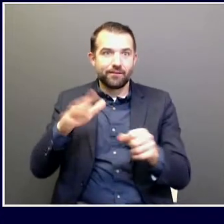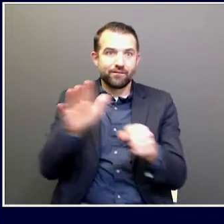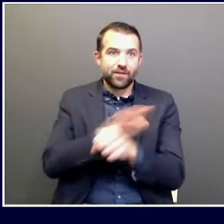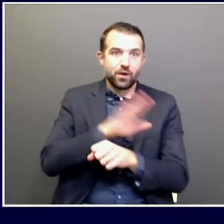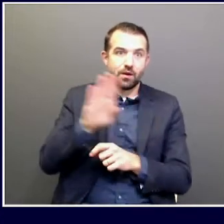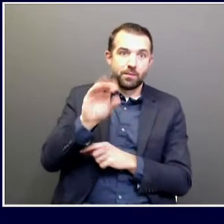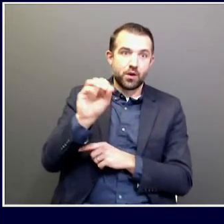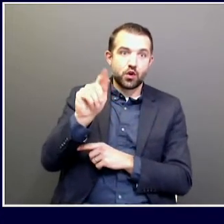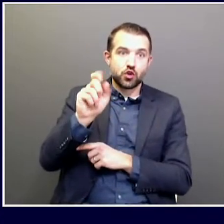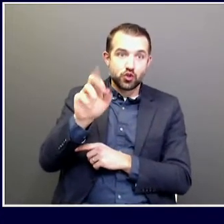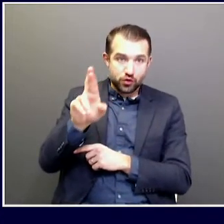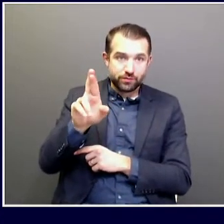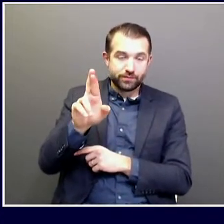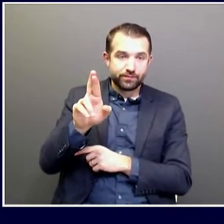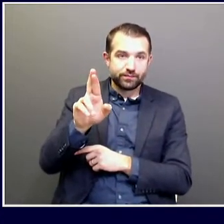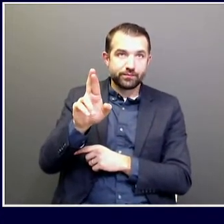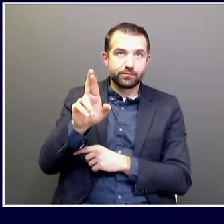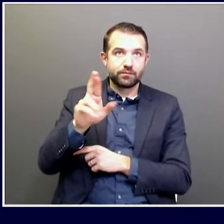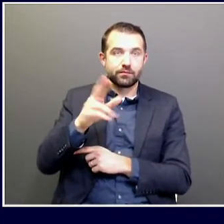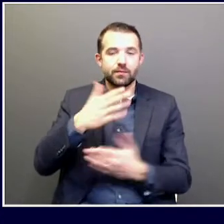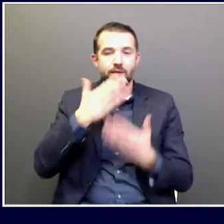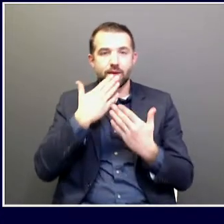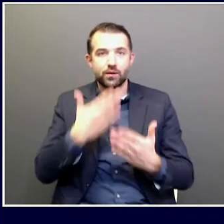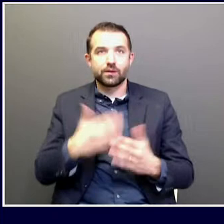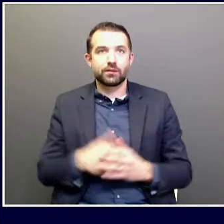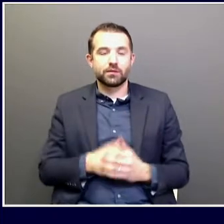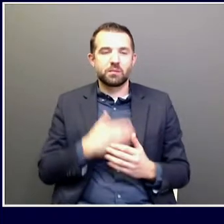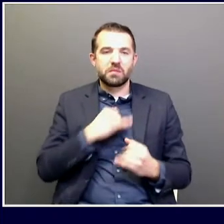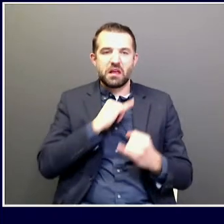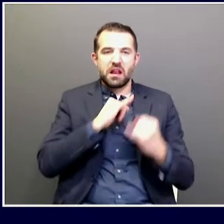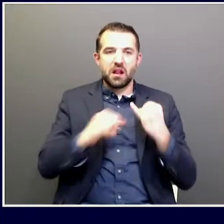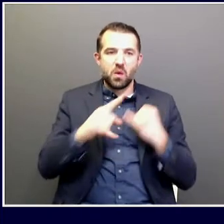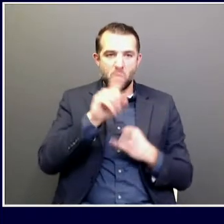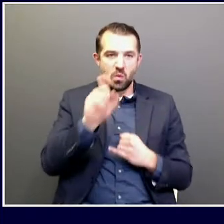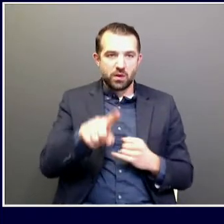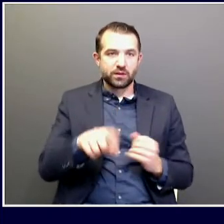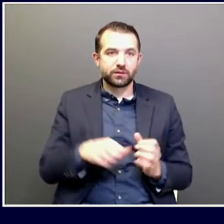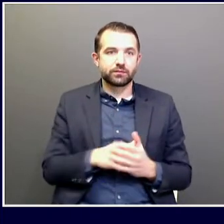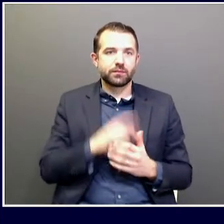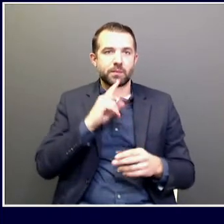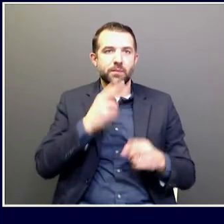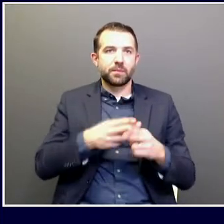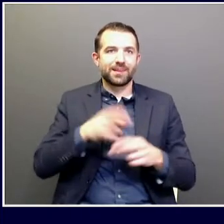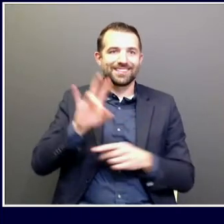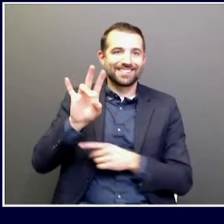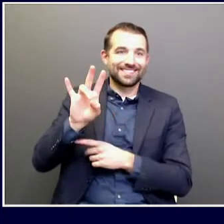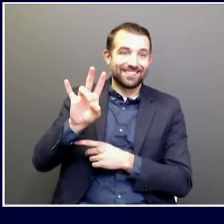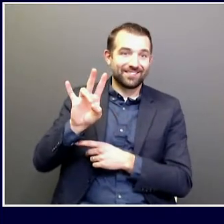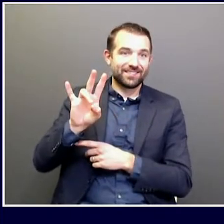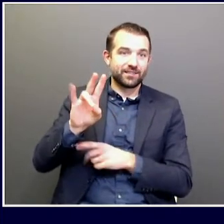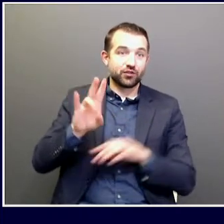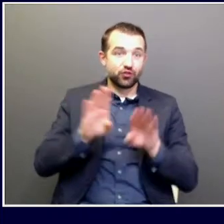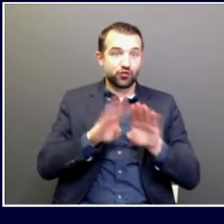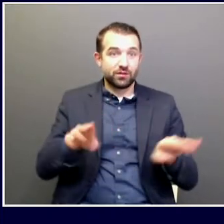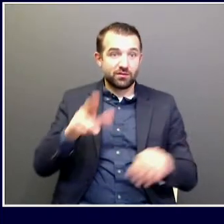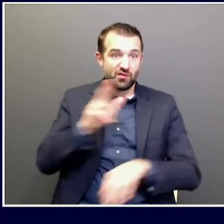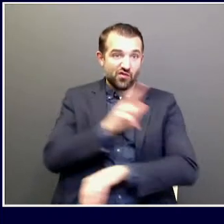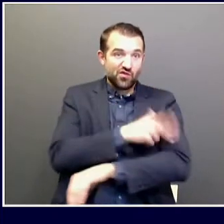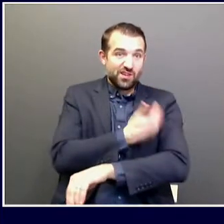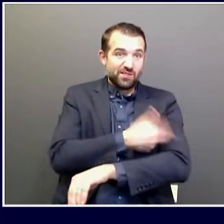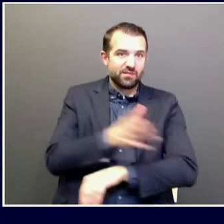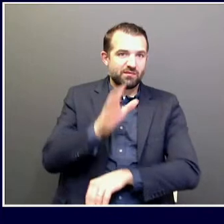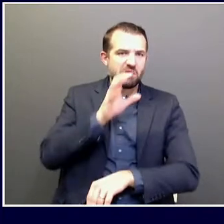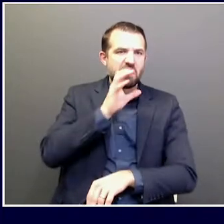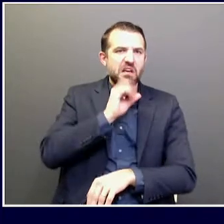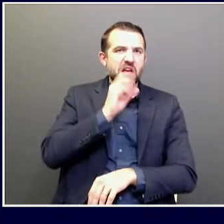Thank you, Dr. Shah. And then just lastly, you mentioned 7 kids hospitalized right now. What are their ages?